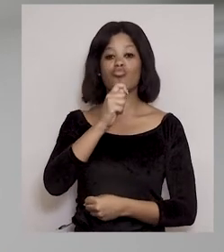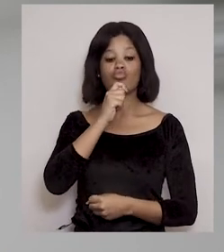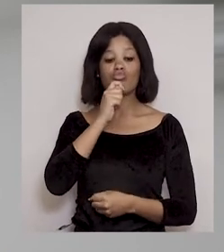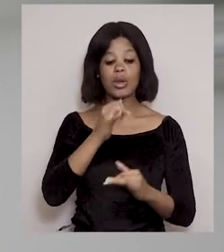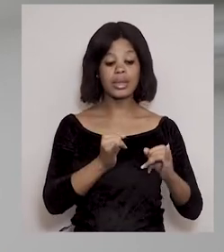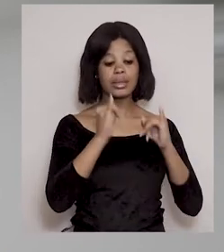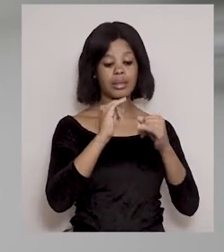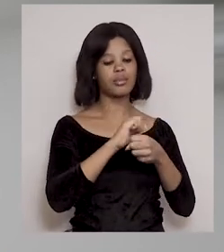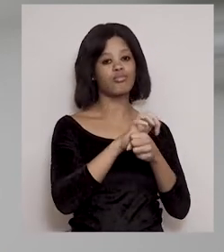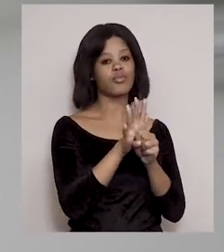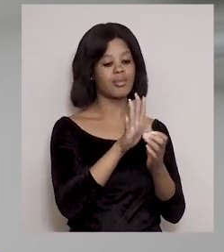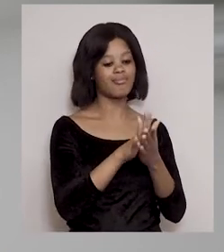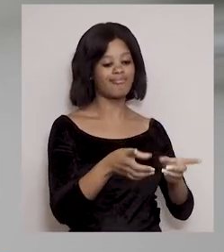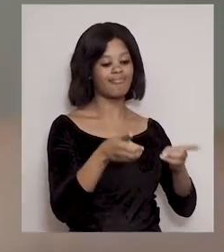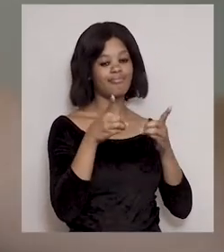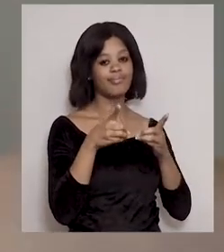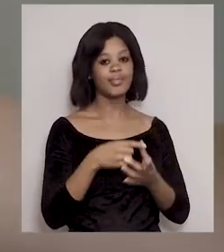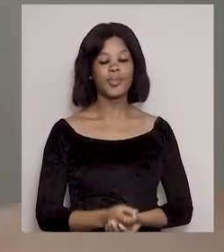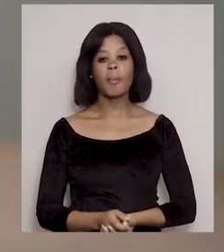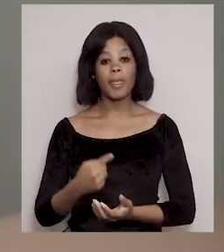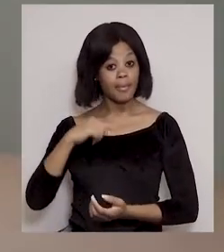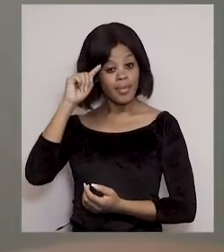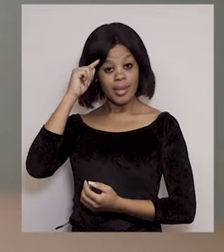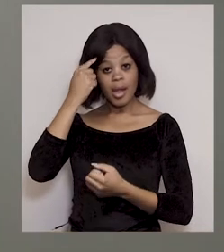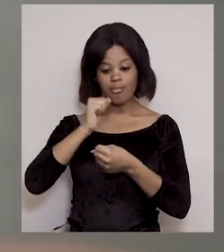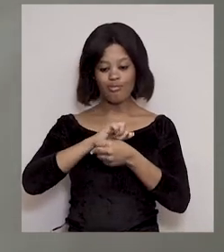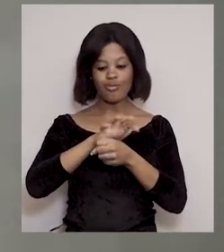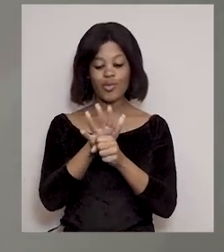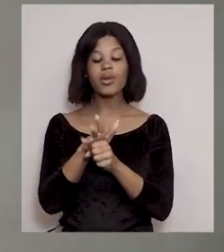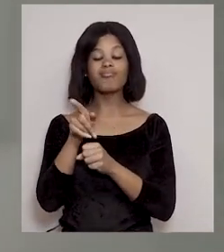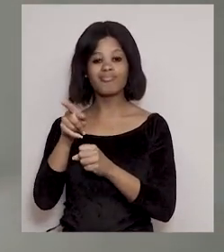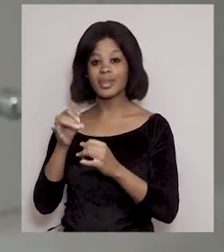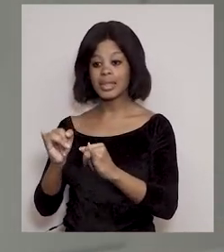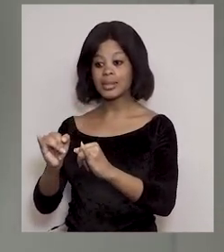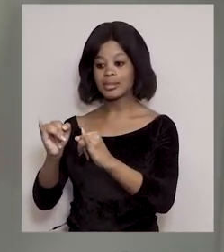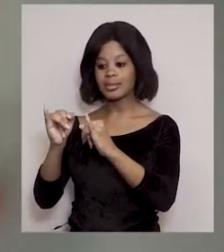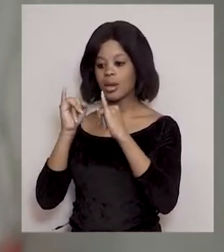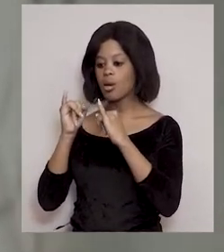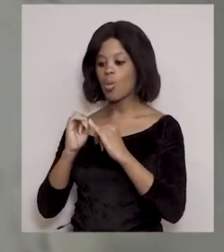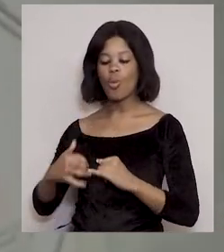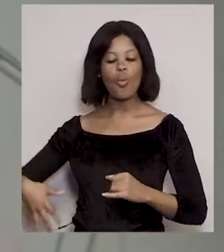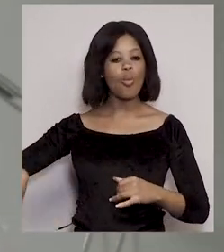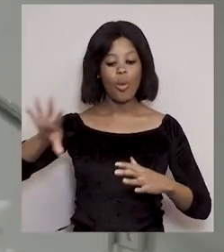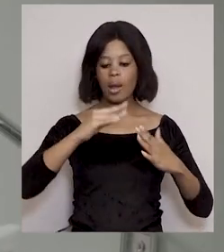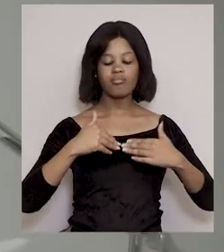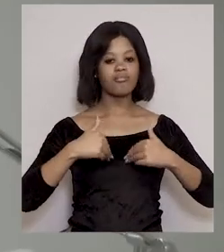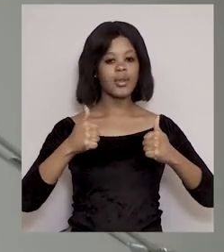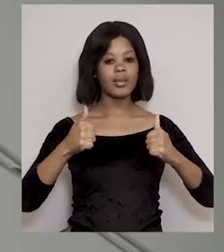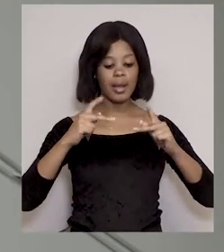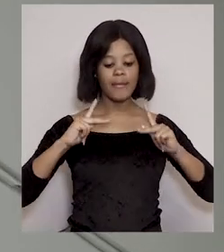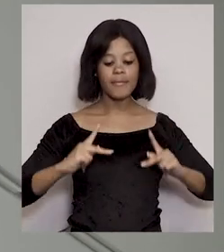really, really serious and it's very dangerous. I really think that COVID-19 is a serious threat to everybody's